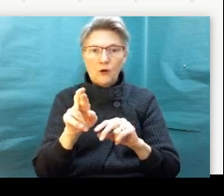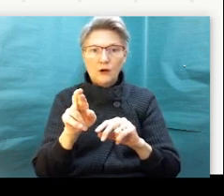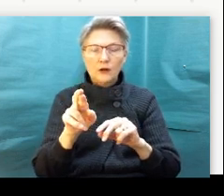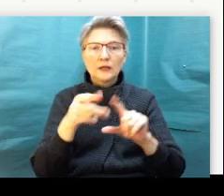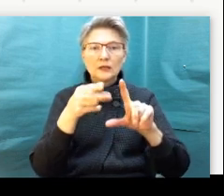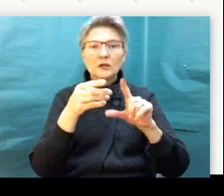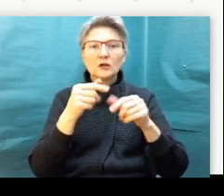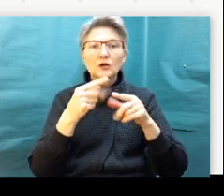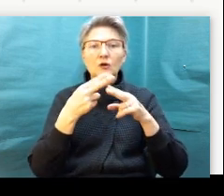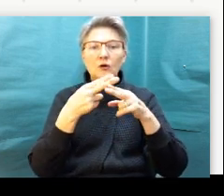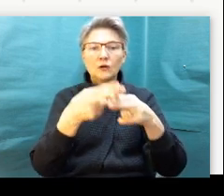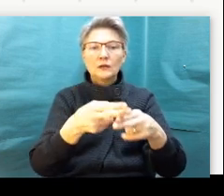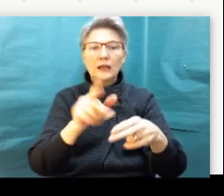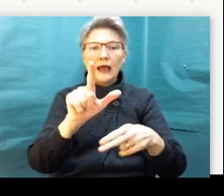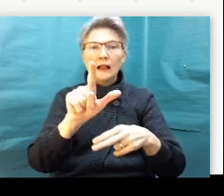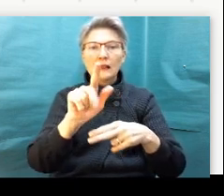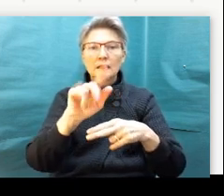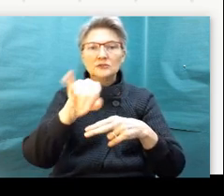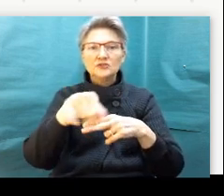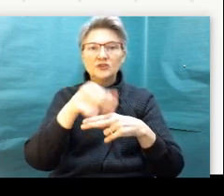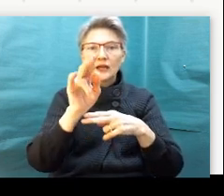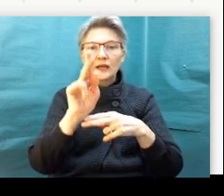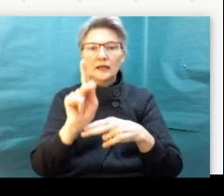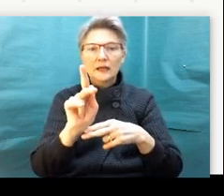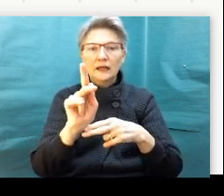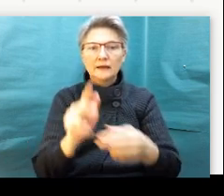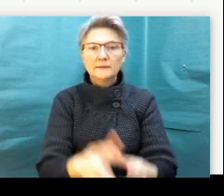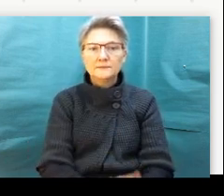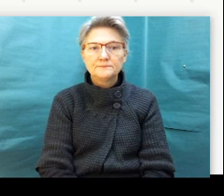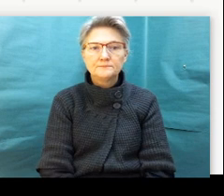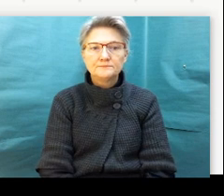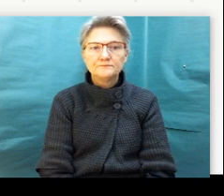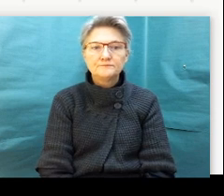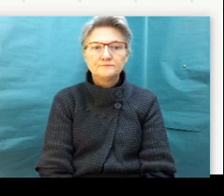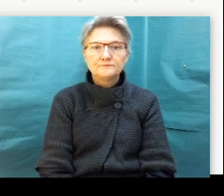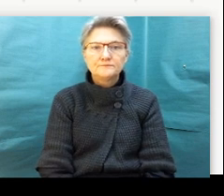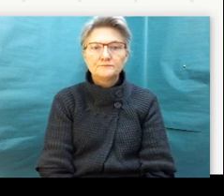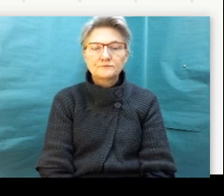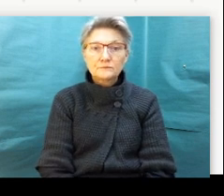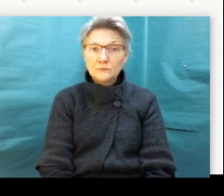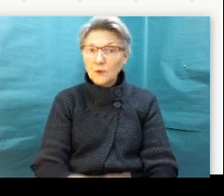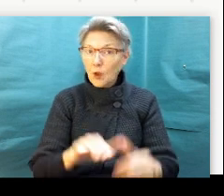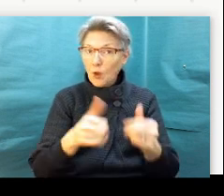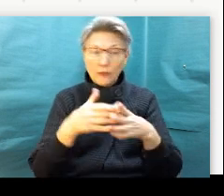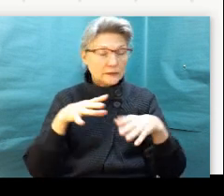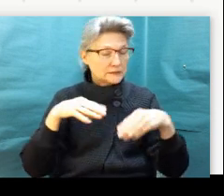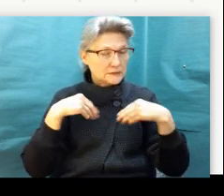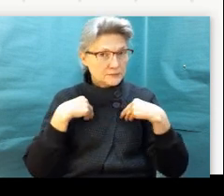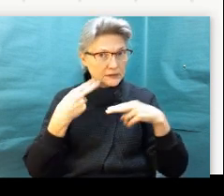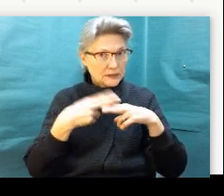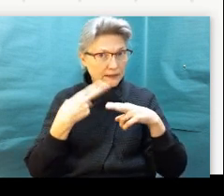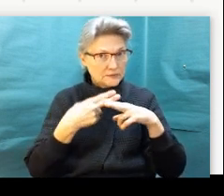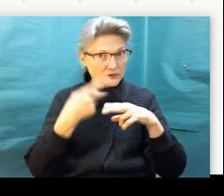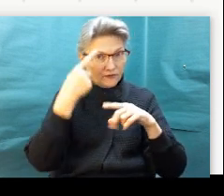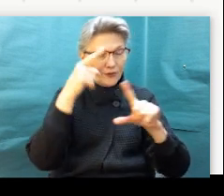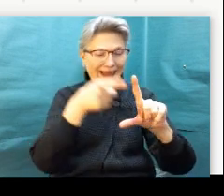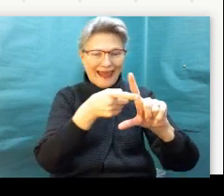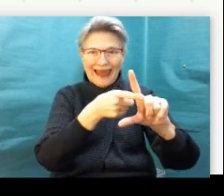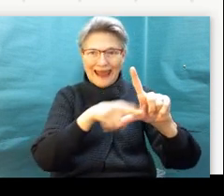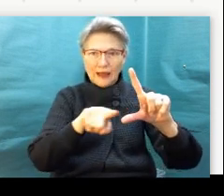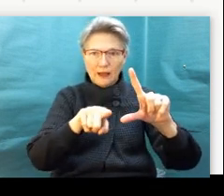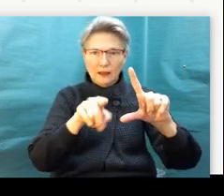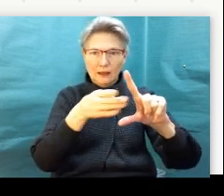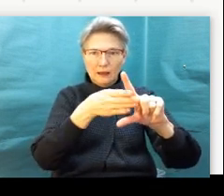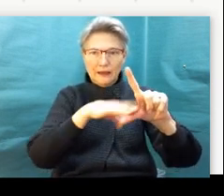or I could call it angle LJK. All of those are acceptable names for my angle.